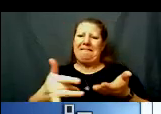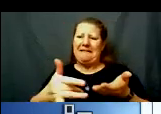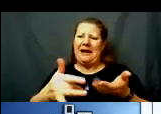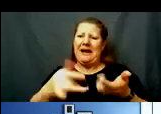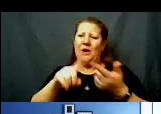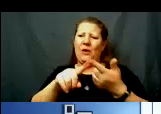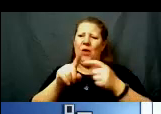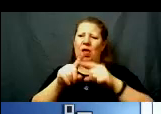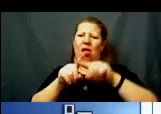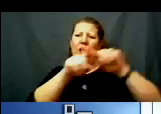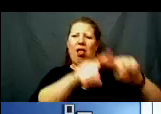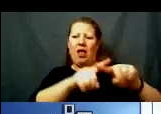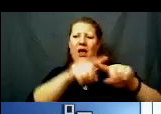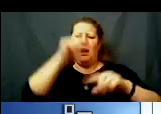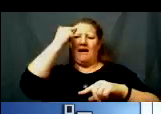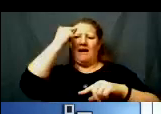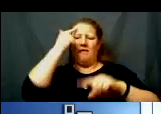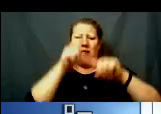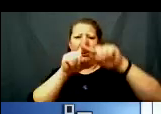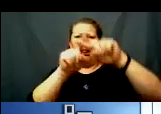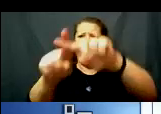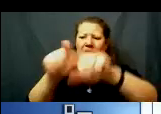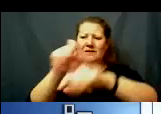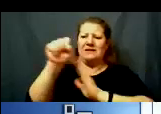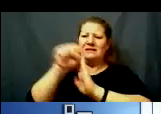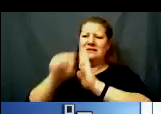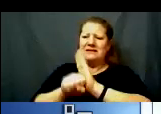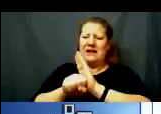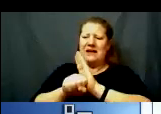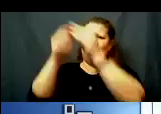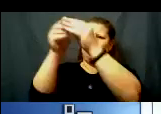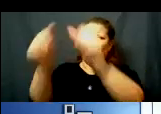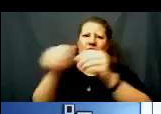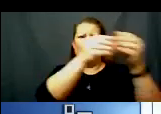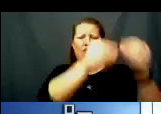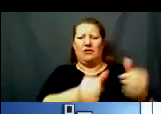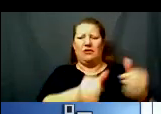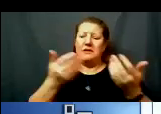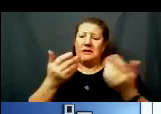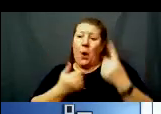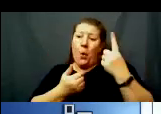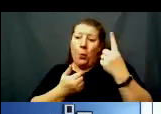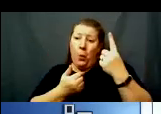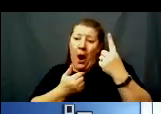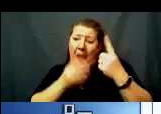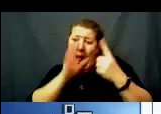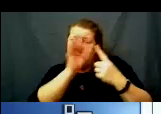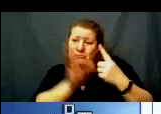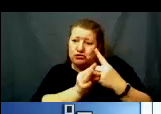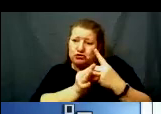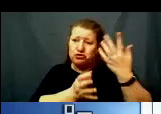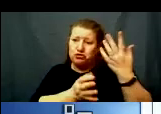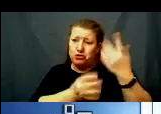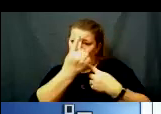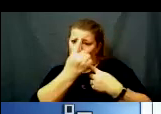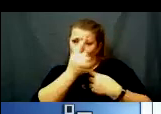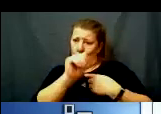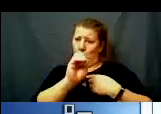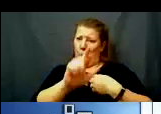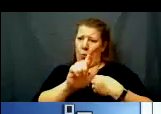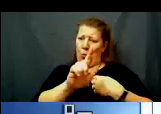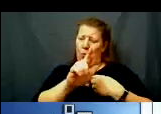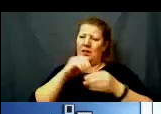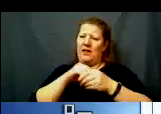relying on the government, relying on the state to solve our problems? Government can certainly be one pathway towards solutions, one tool in the